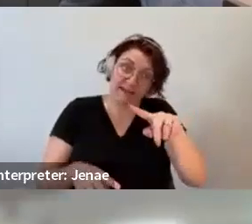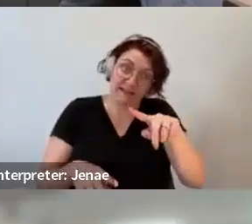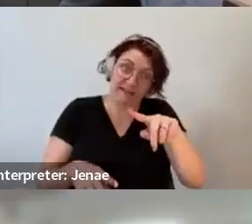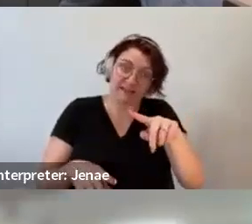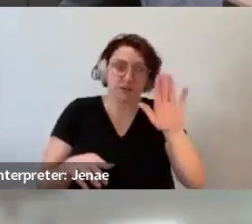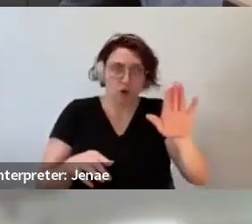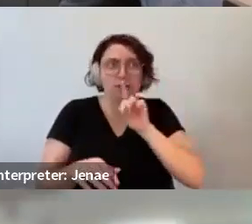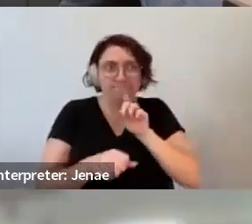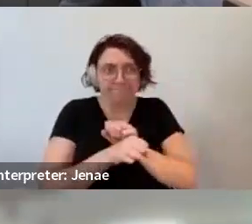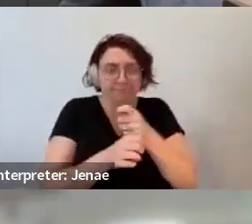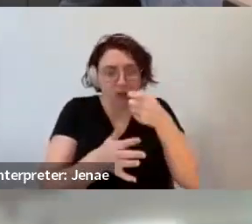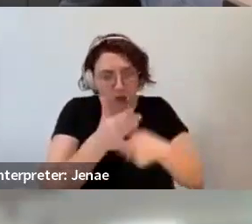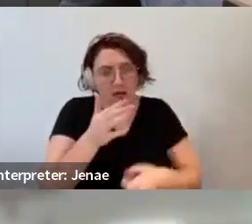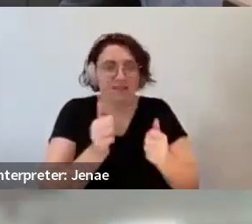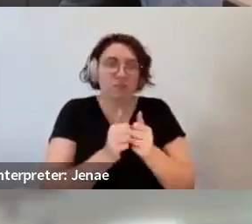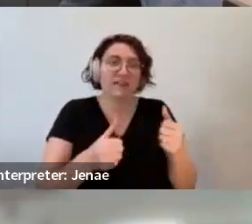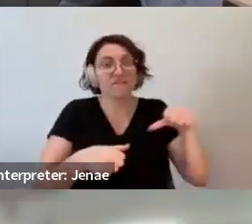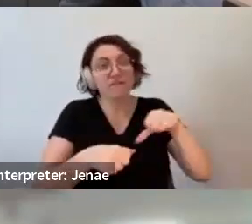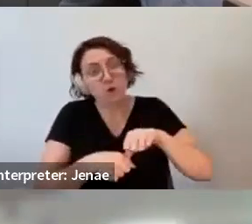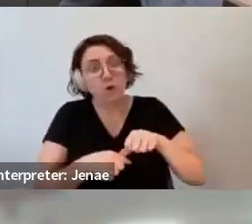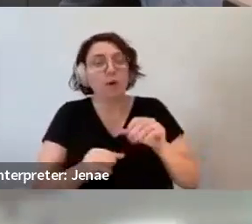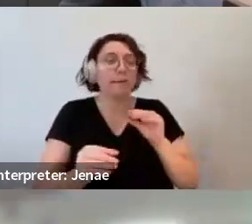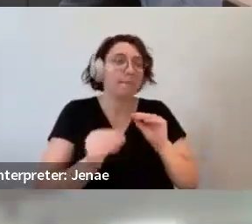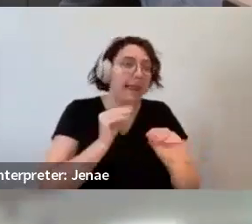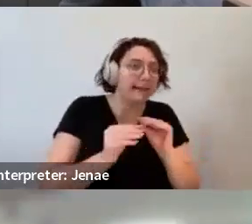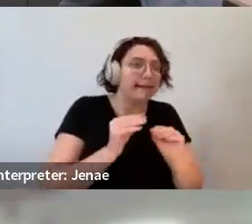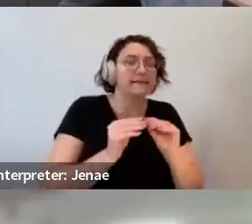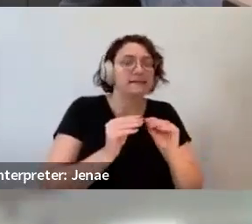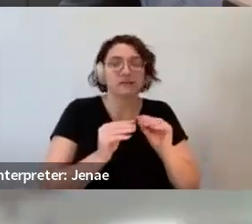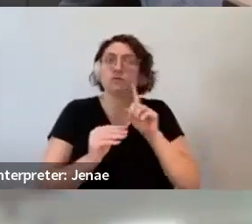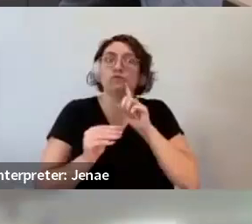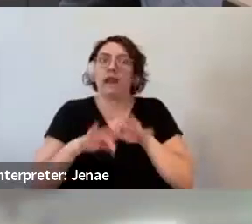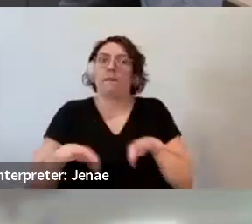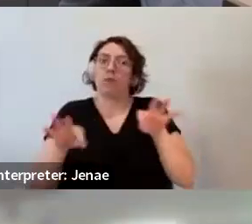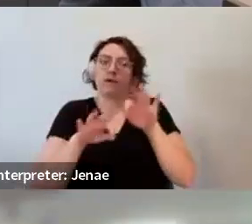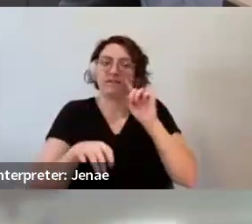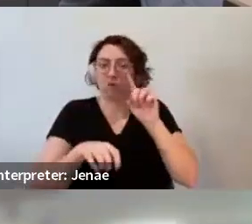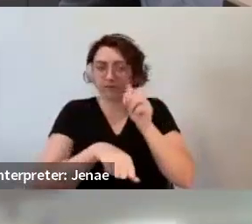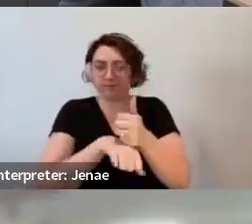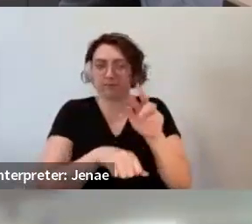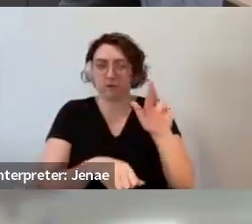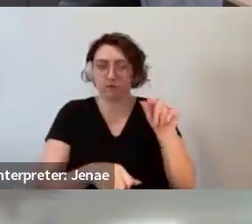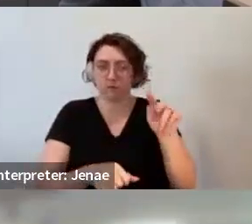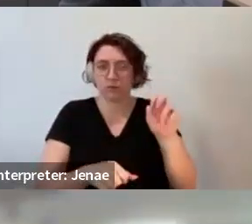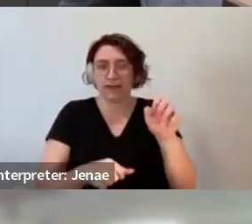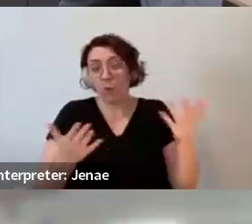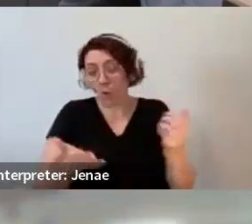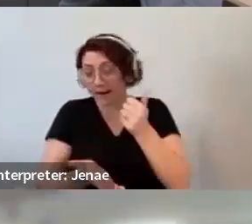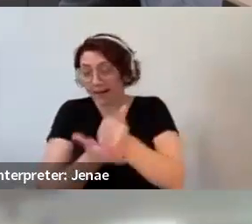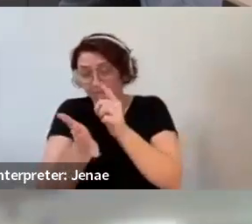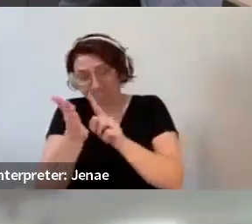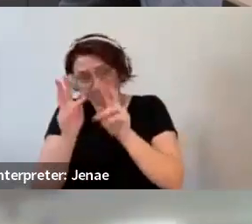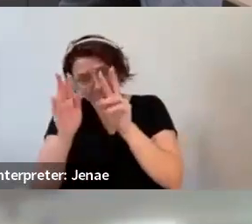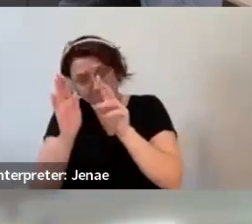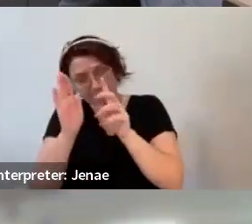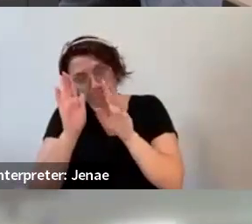are related to like fuel or maintenance. Those kinds of things are things that are really important to establishing a rate, or help explain what these new directives mean.